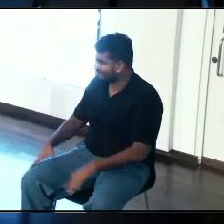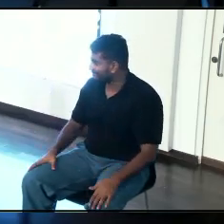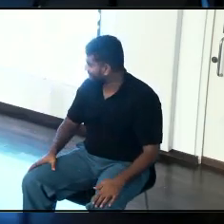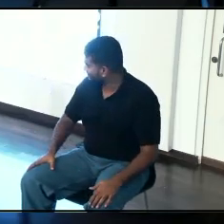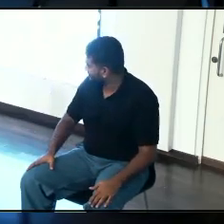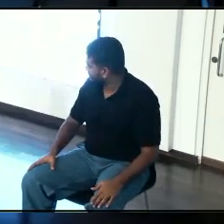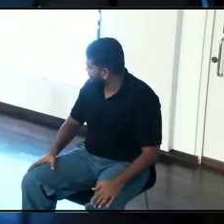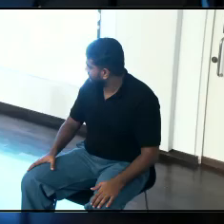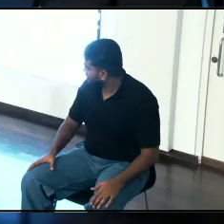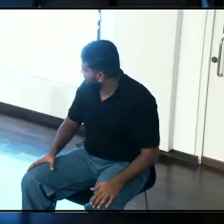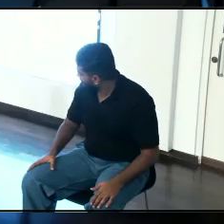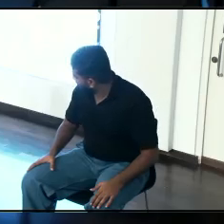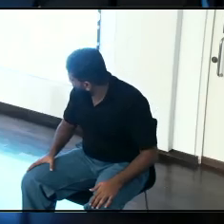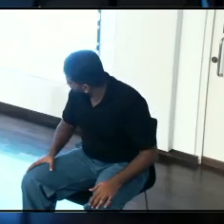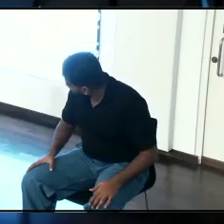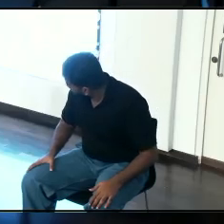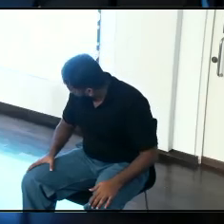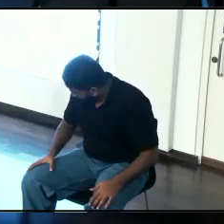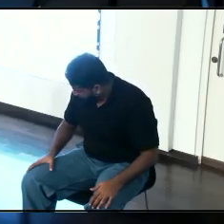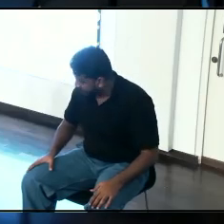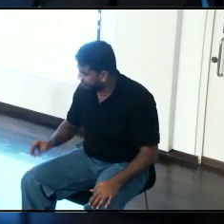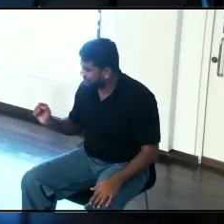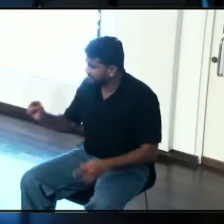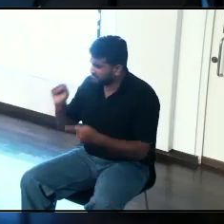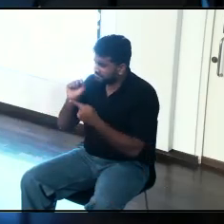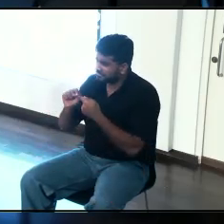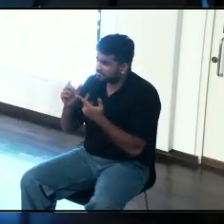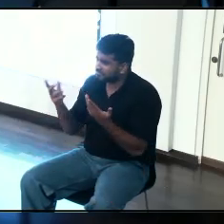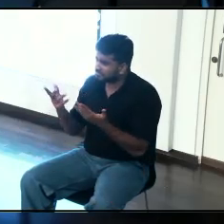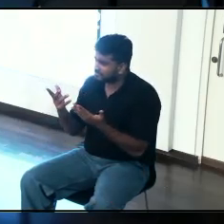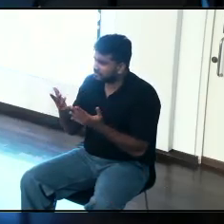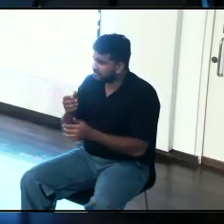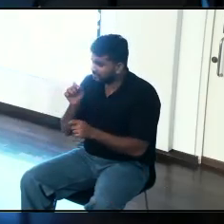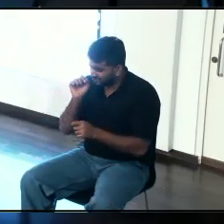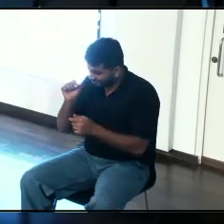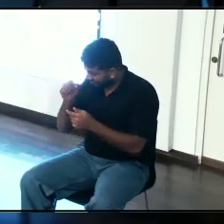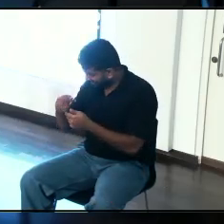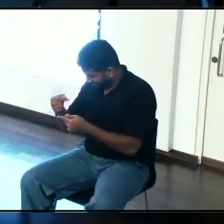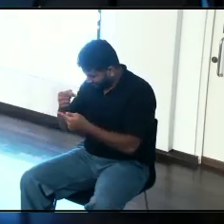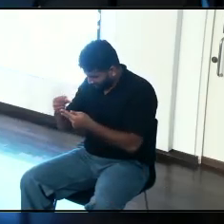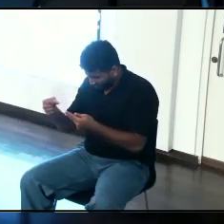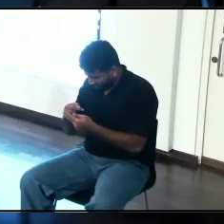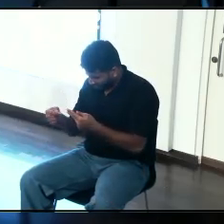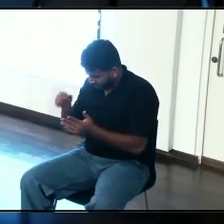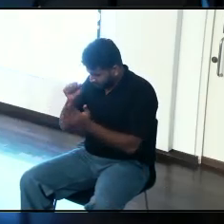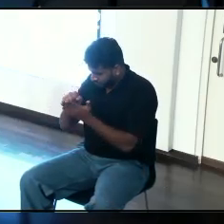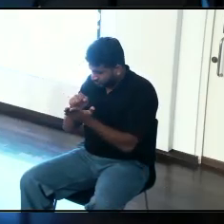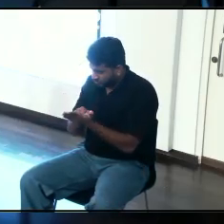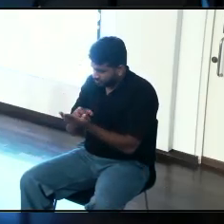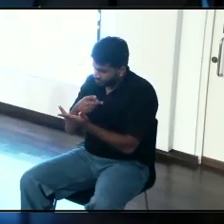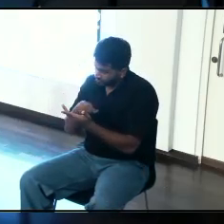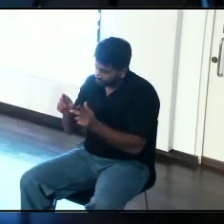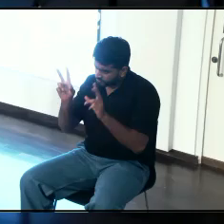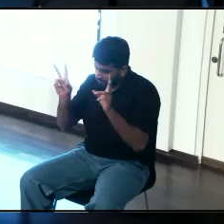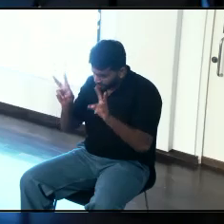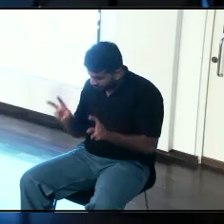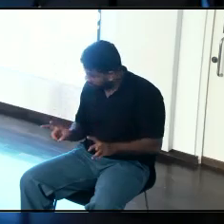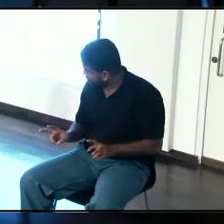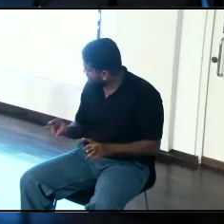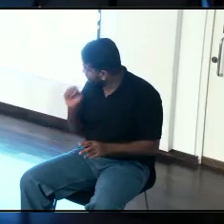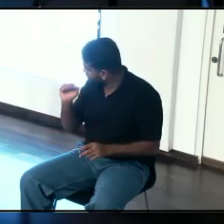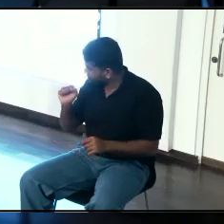what, and that stands on that point. Every line, every printed component of the book,